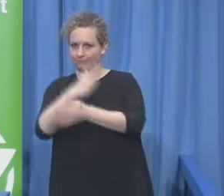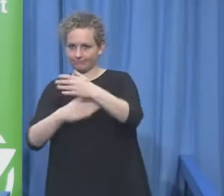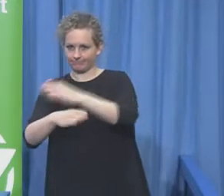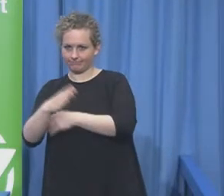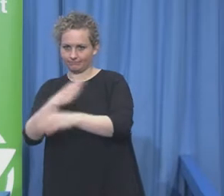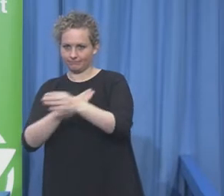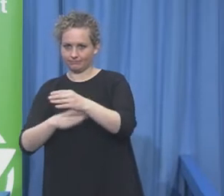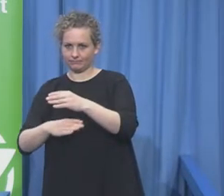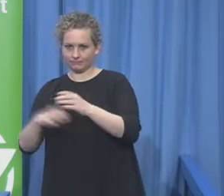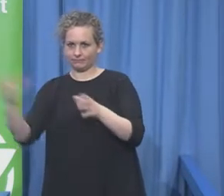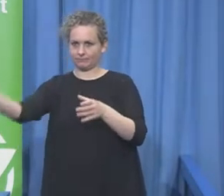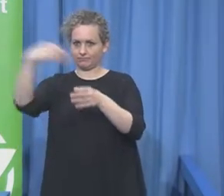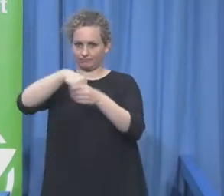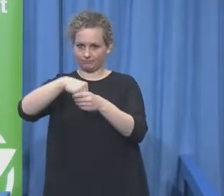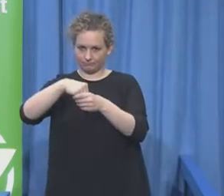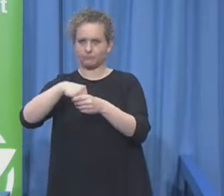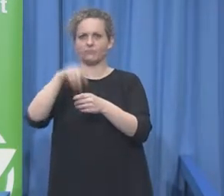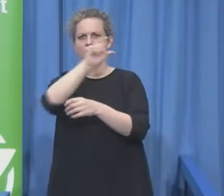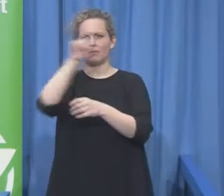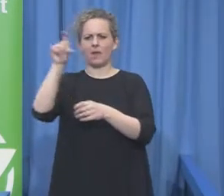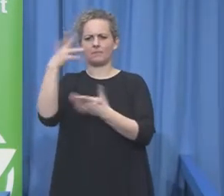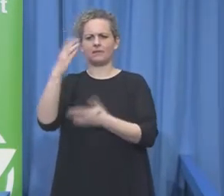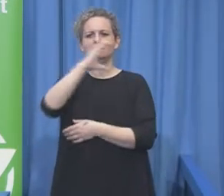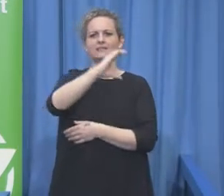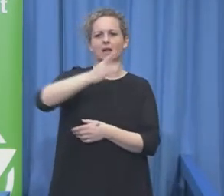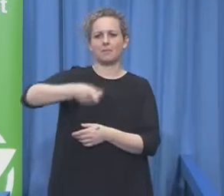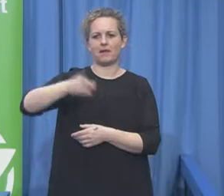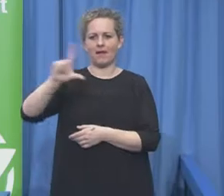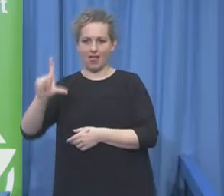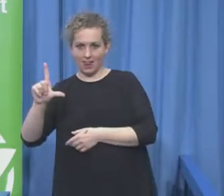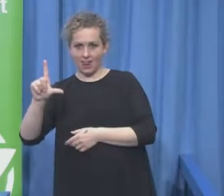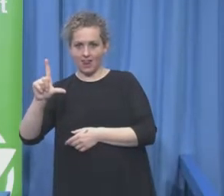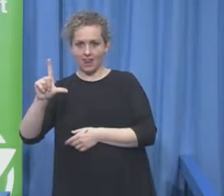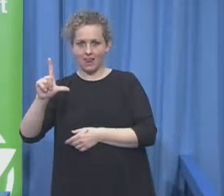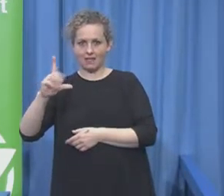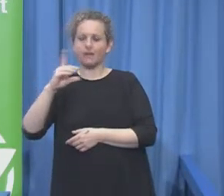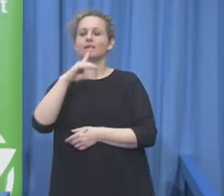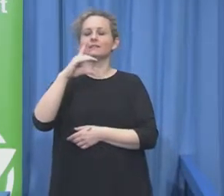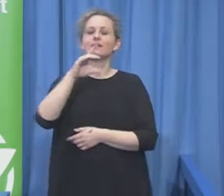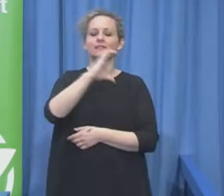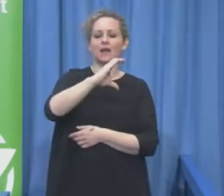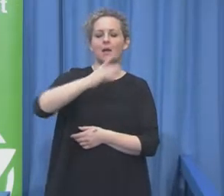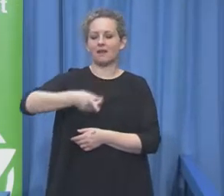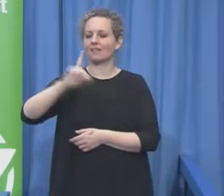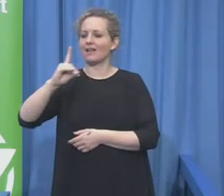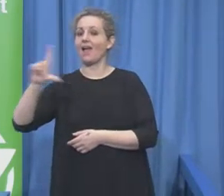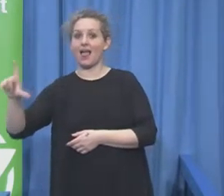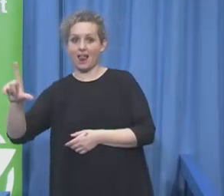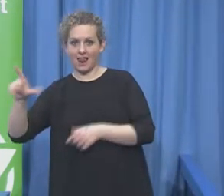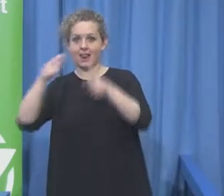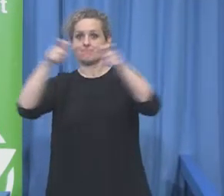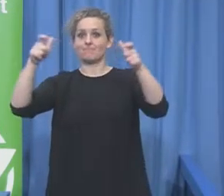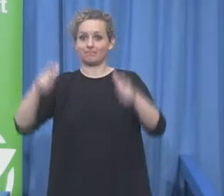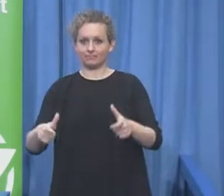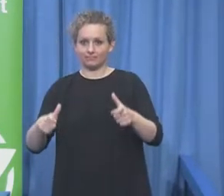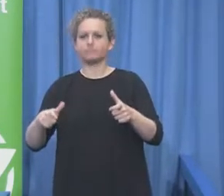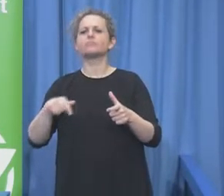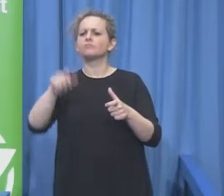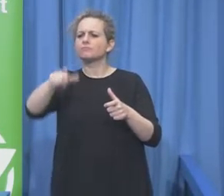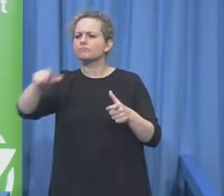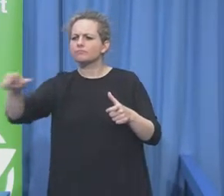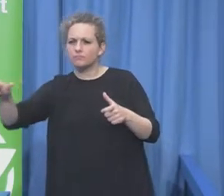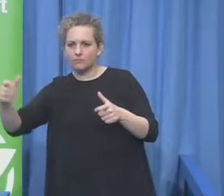at the program and our lessons learned, we have concentrated not just on training people, but also on advocacy, also sensitizing